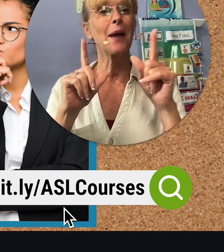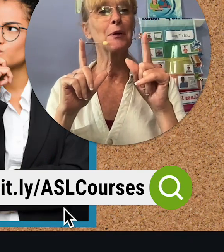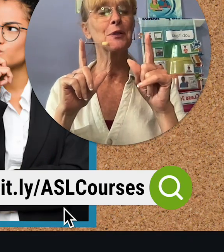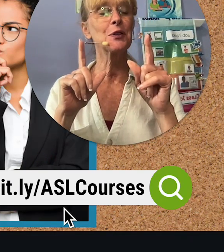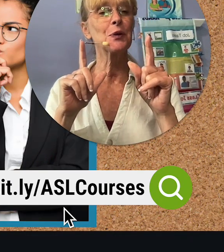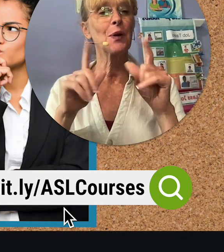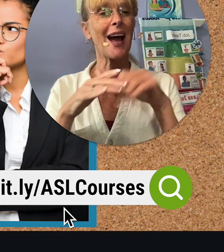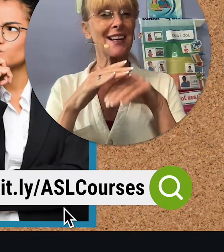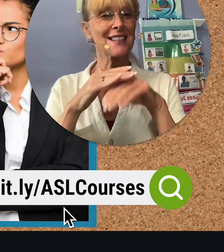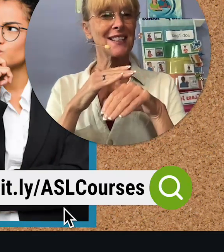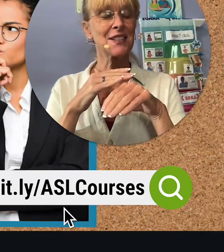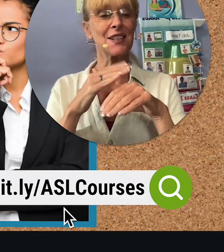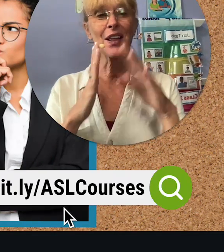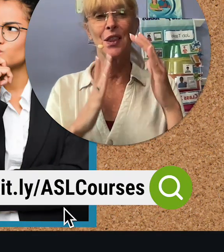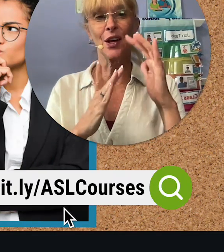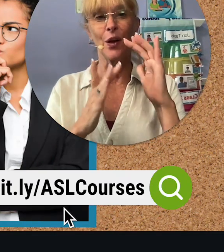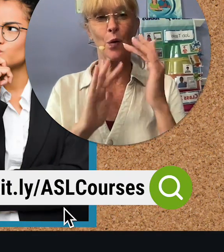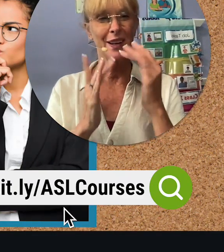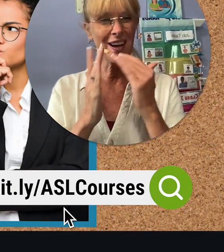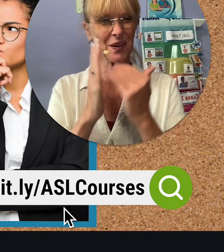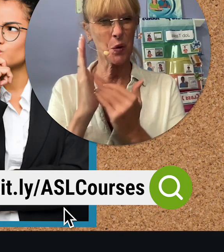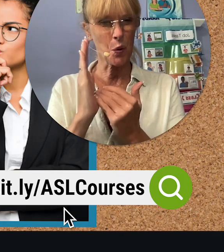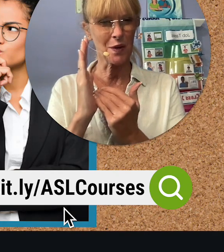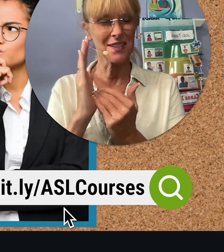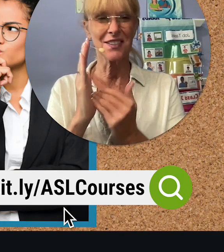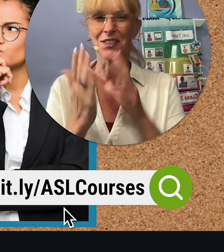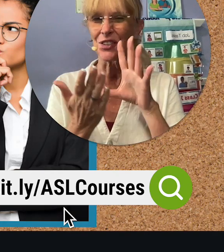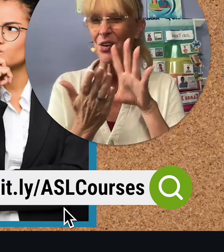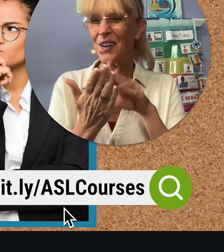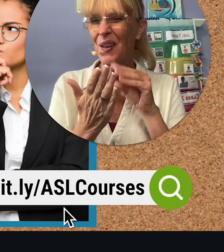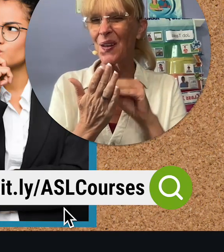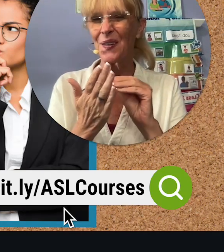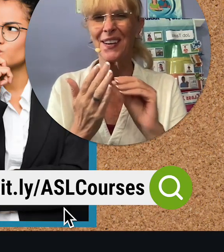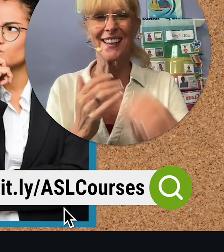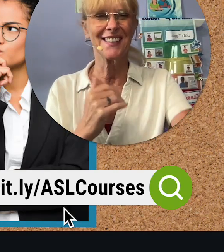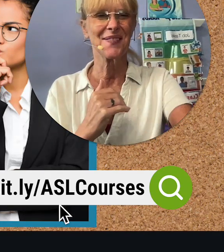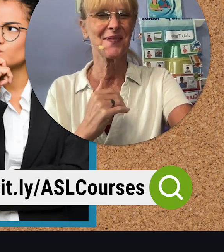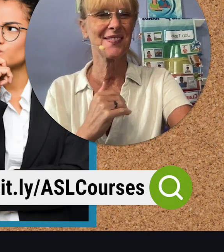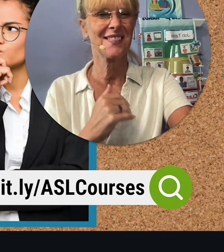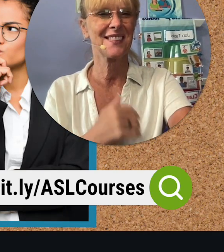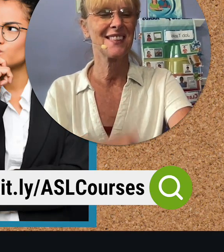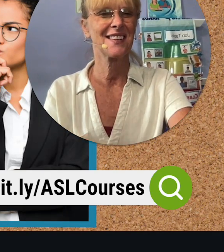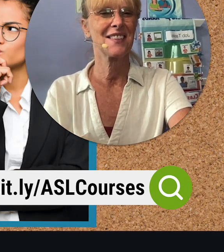You'll be able to access the online course to start learning.